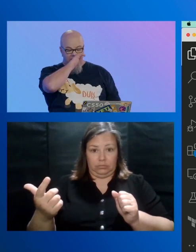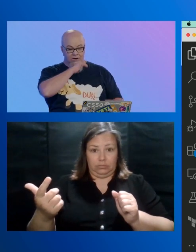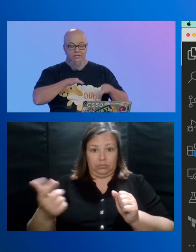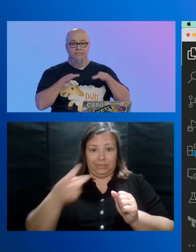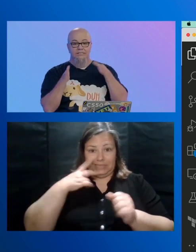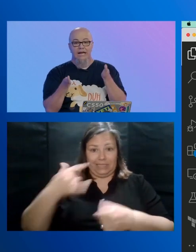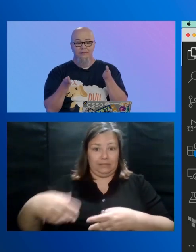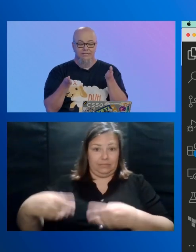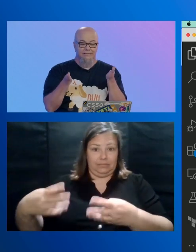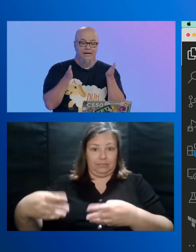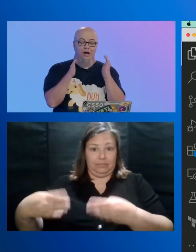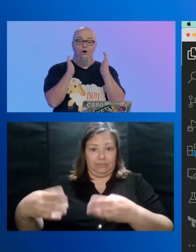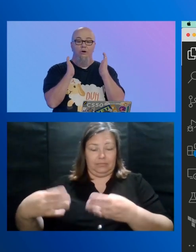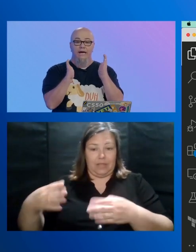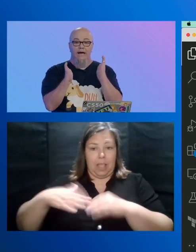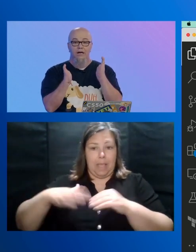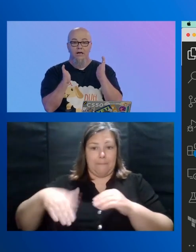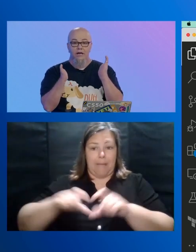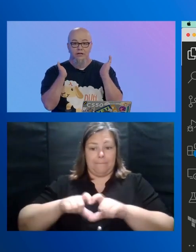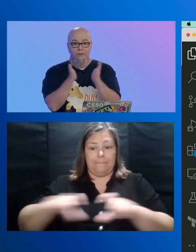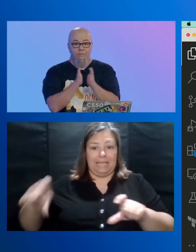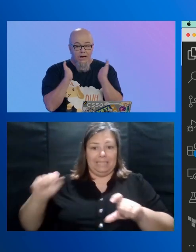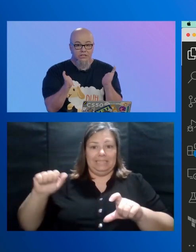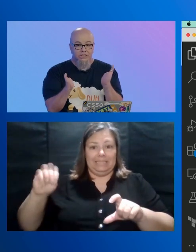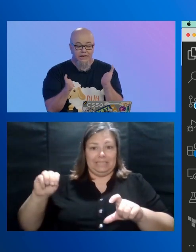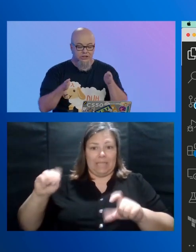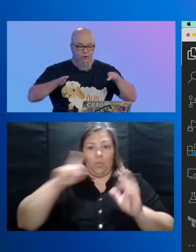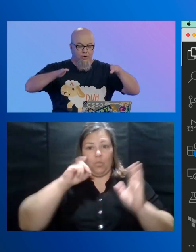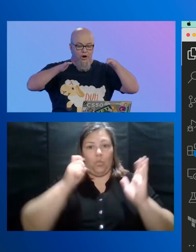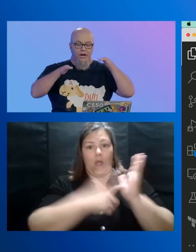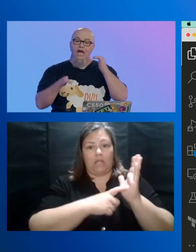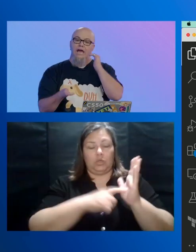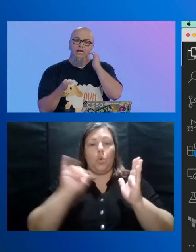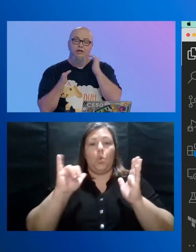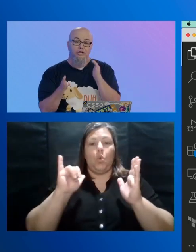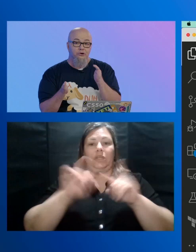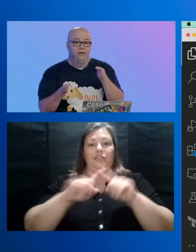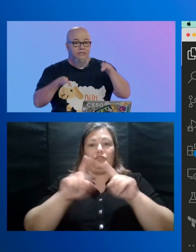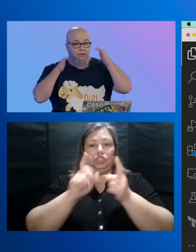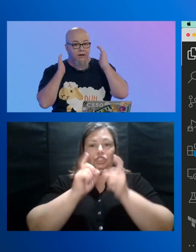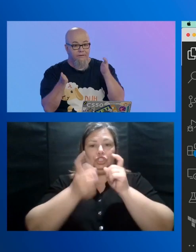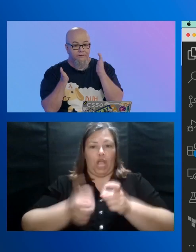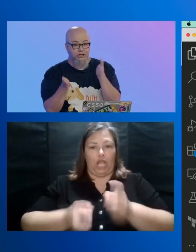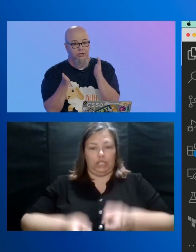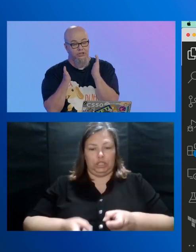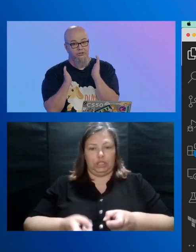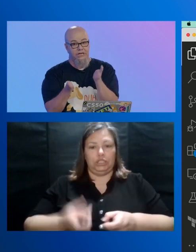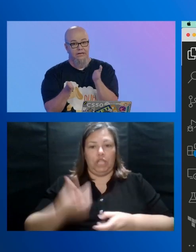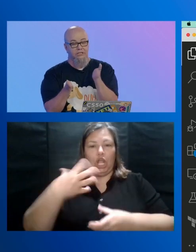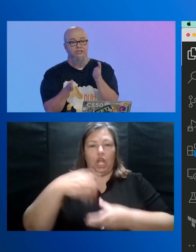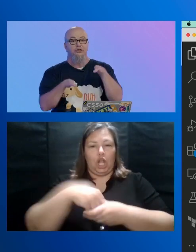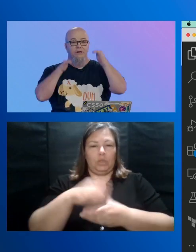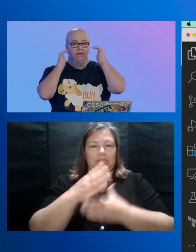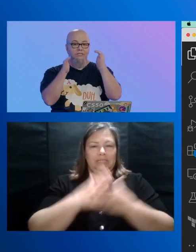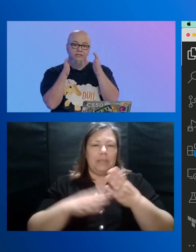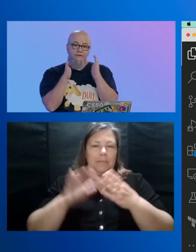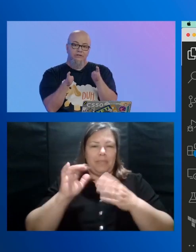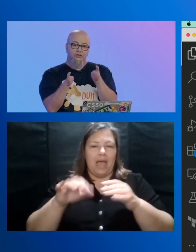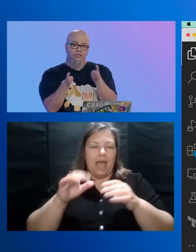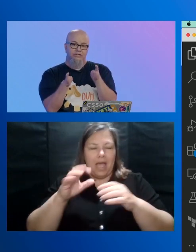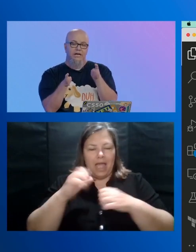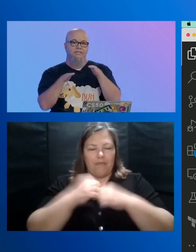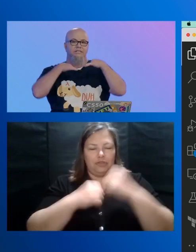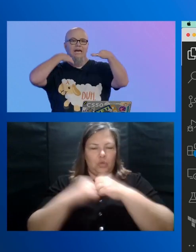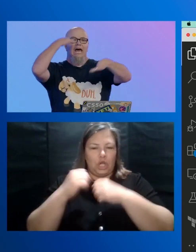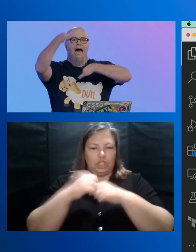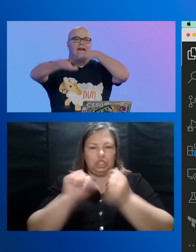down here, SAM has said, oh, okay, there's a bunch of changes going on, including some infrastructure changes. So because there's